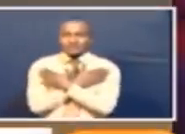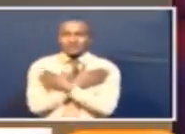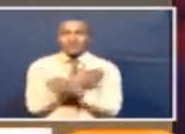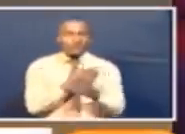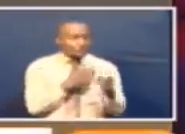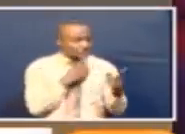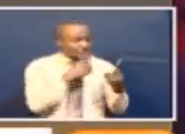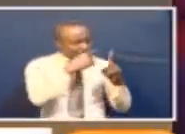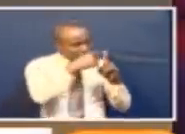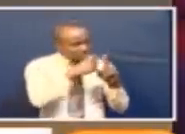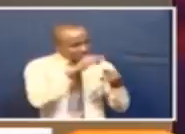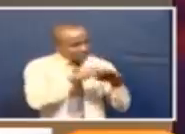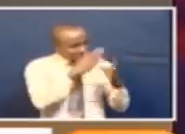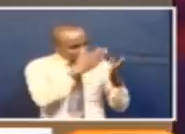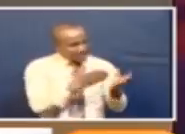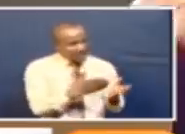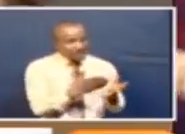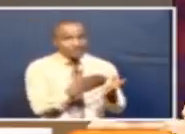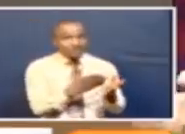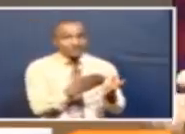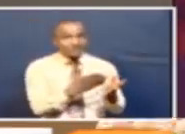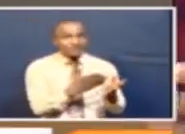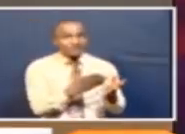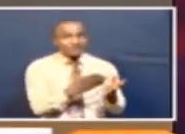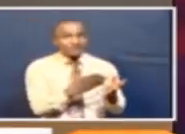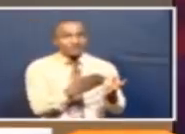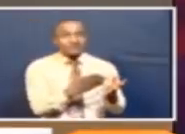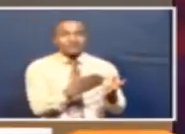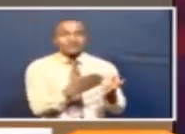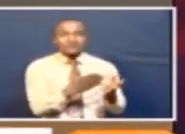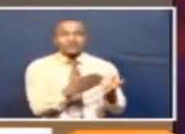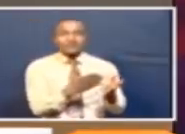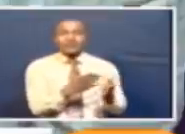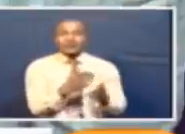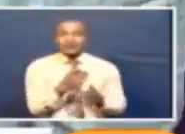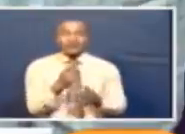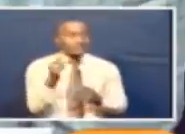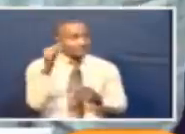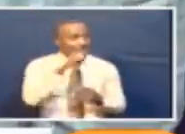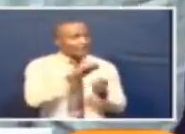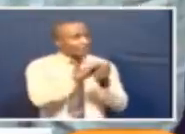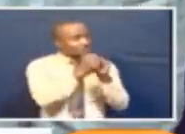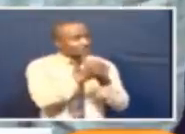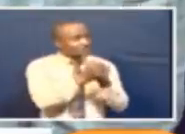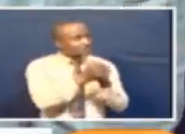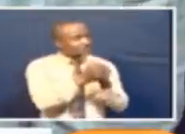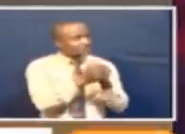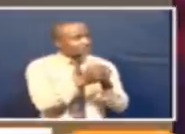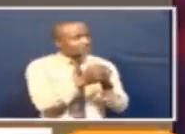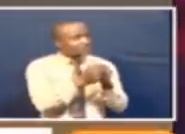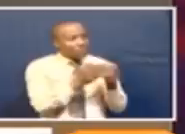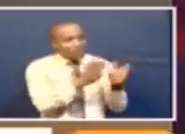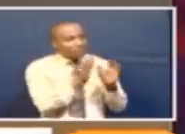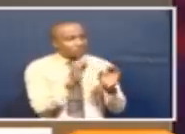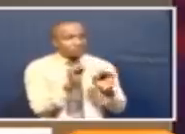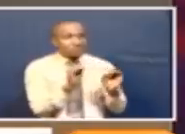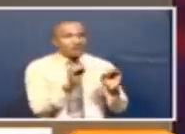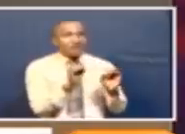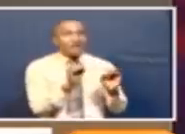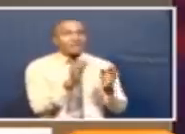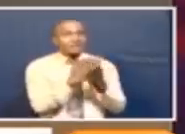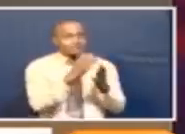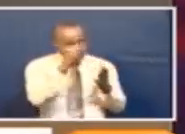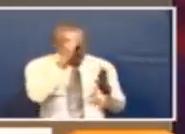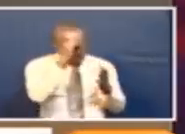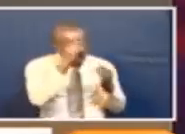some positives to draw from course. This. Of course. They're not necessarily coming. From the system. They're not necessarily coming to change the healthcare system. It is just something the government is